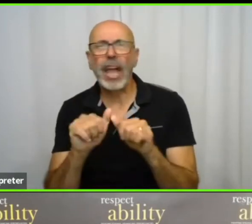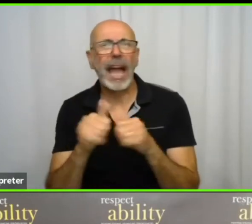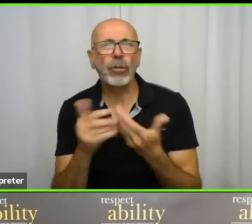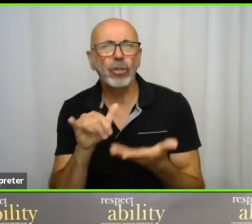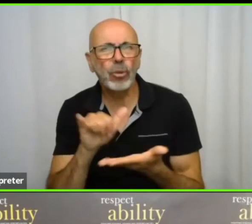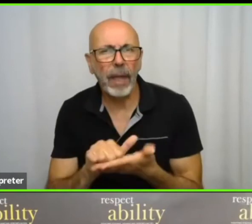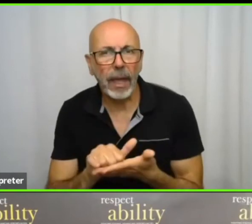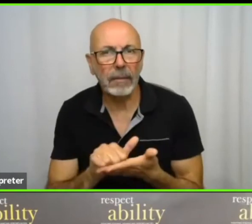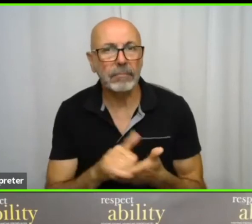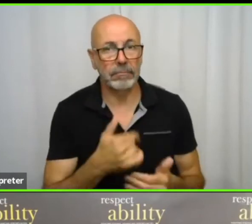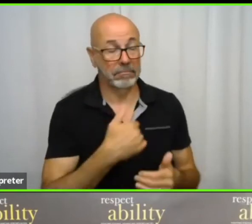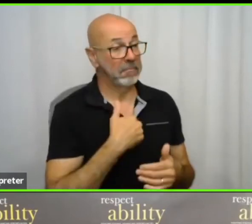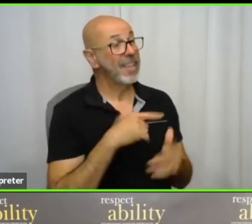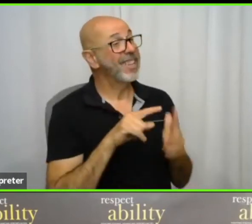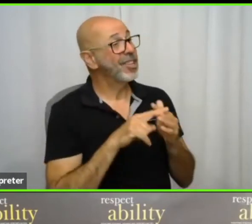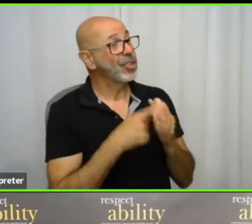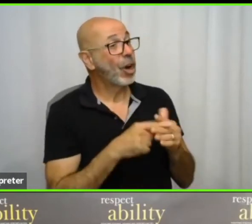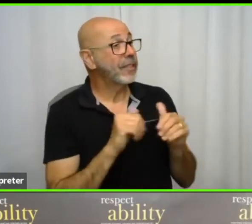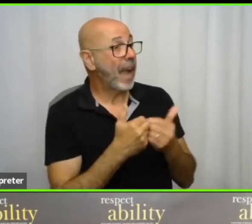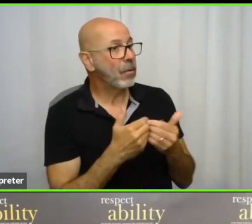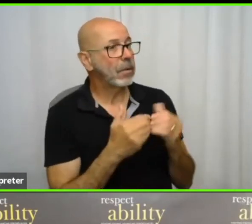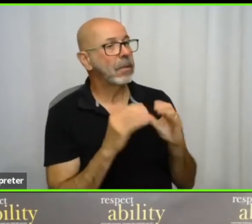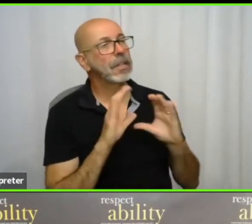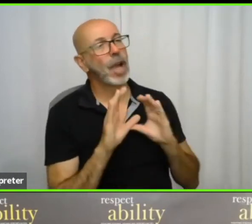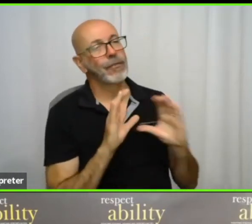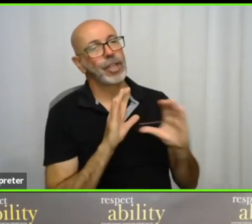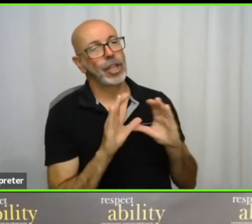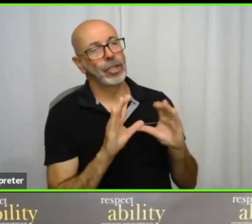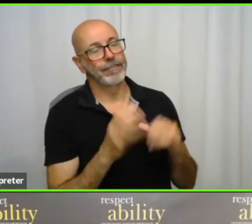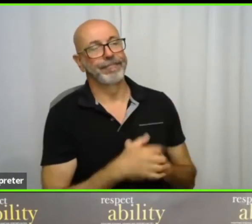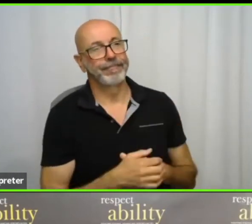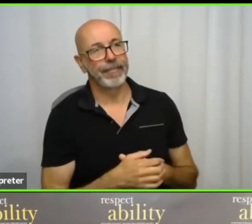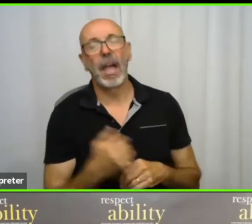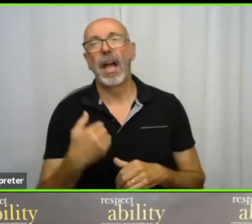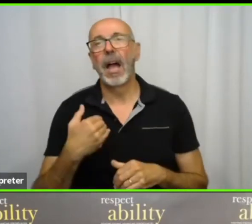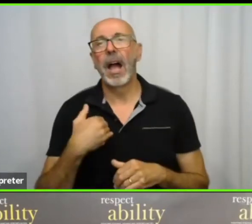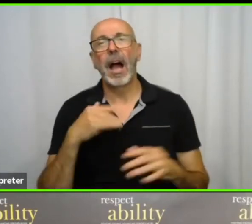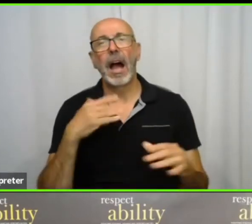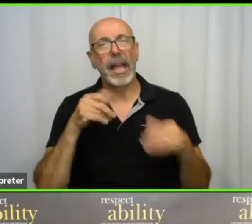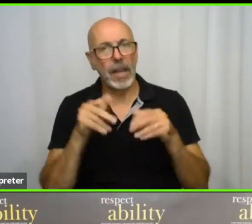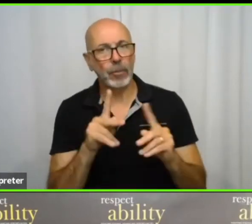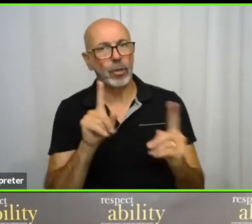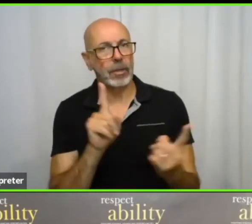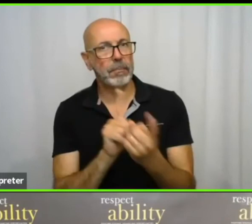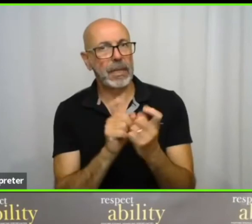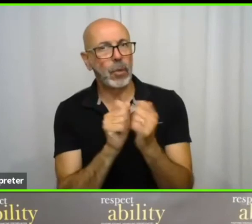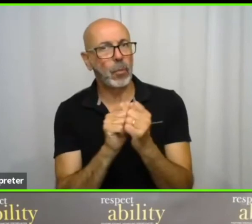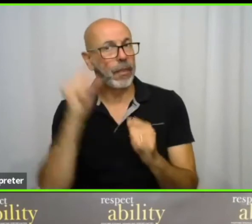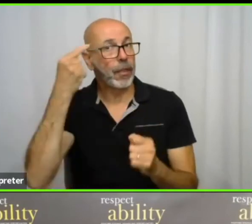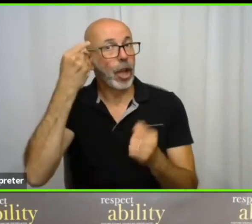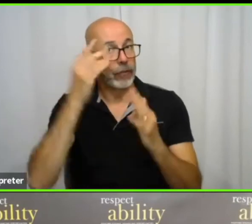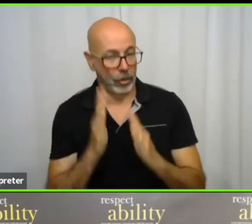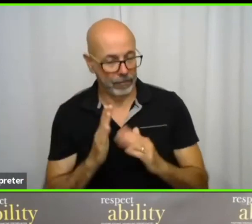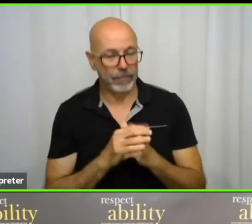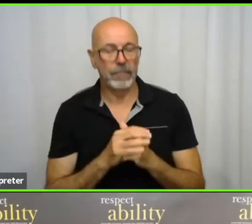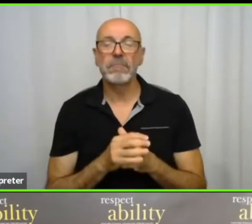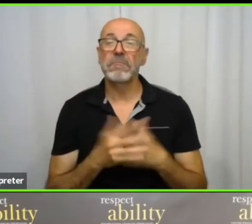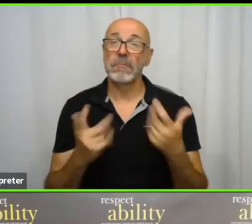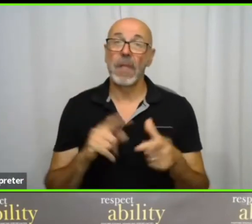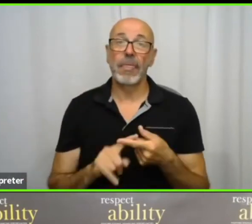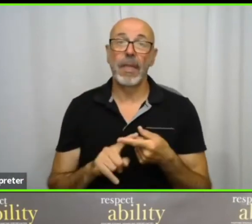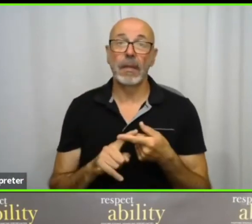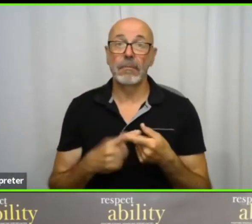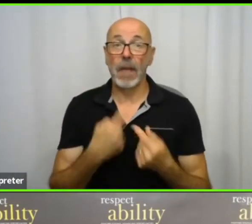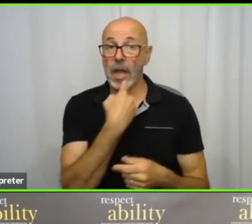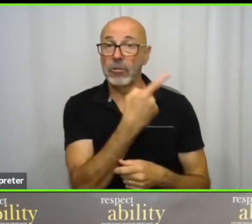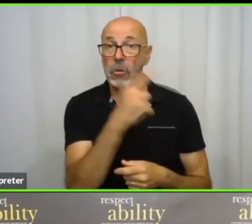conversation. So I had an opportunity to meet with the governor, and basically I told